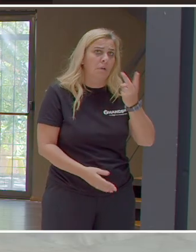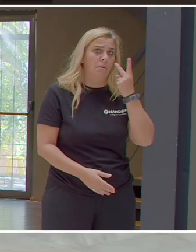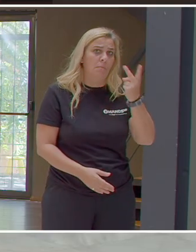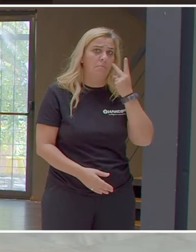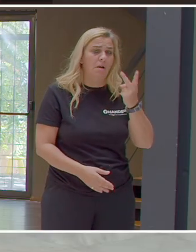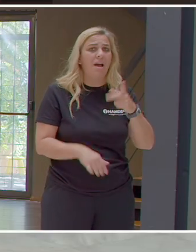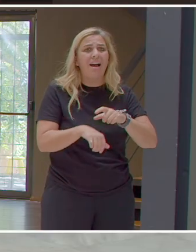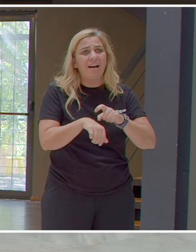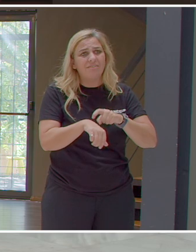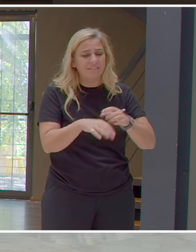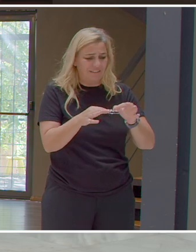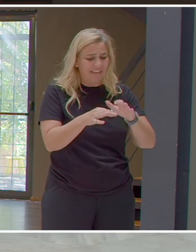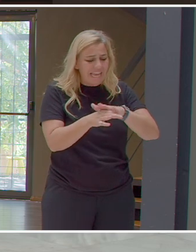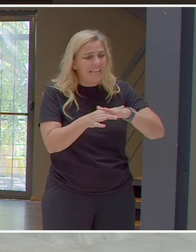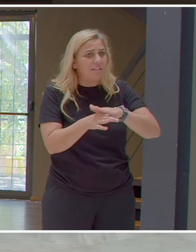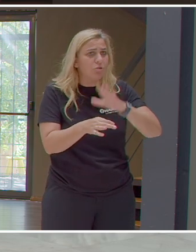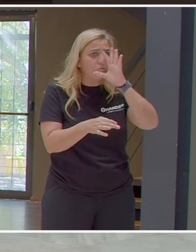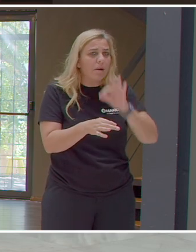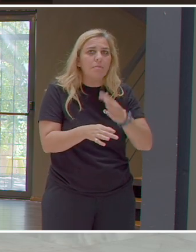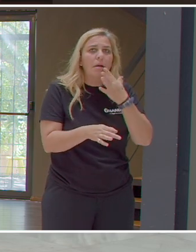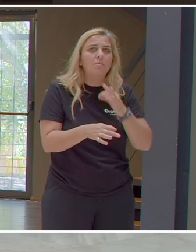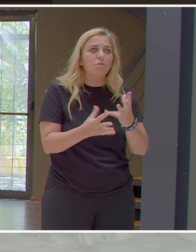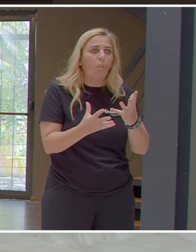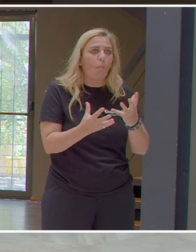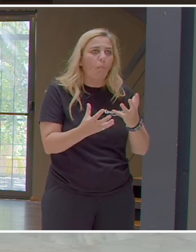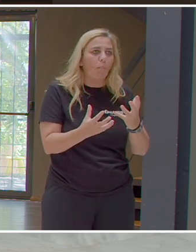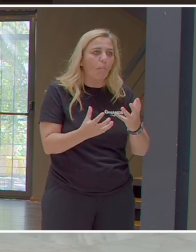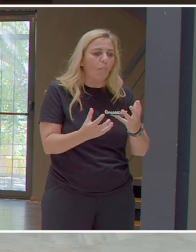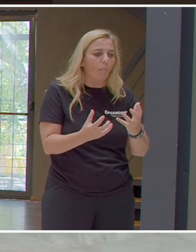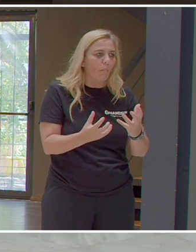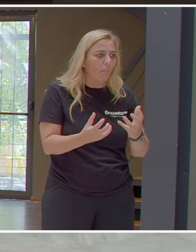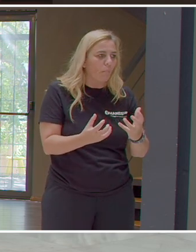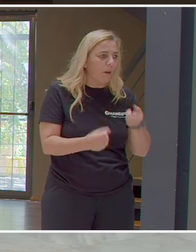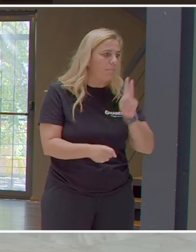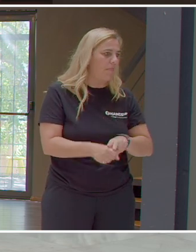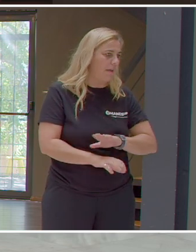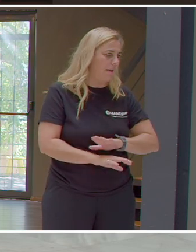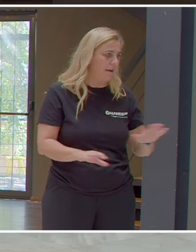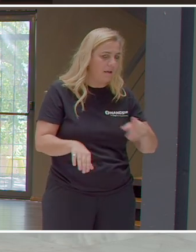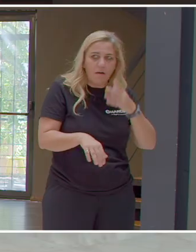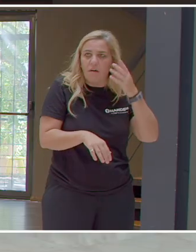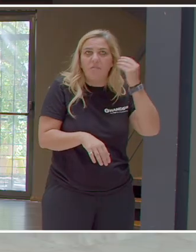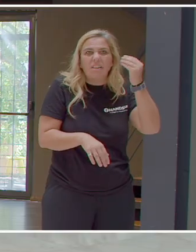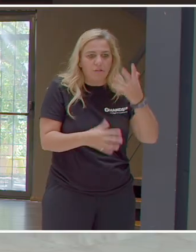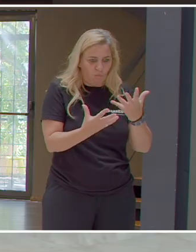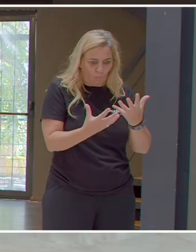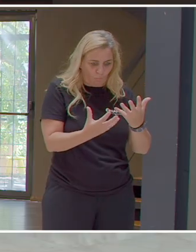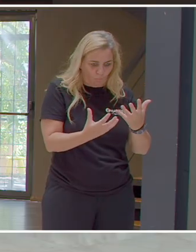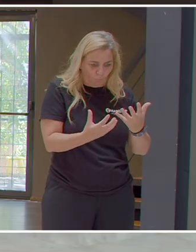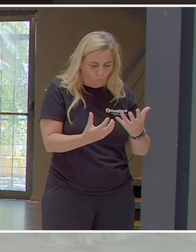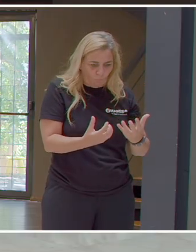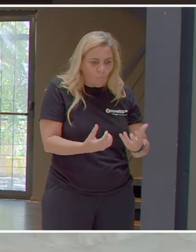the tissue or like your toes, they just rot. And when you have something rotting in your body, the next thing that comes is sepsis, and then you